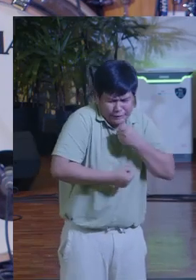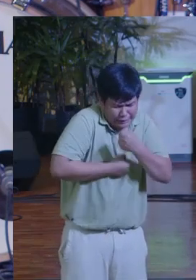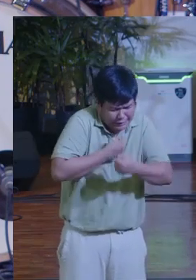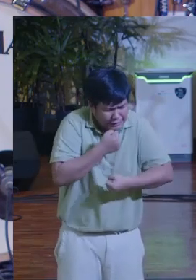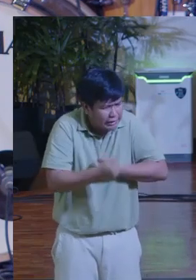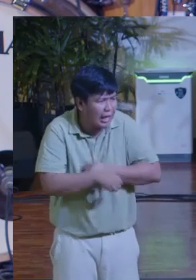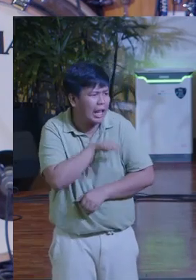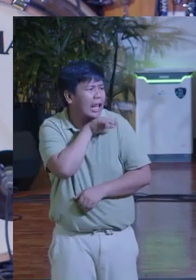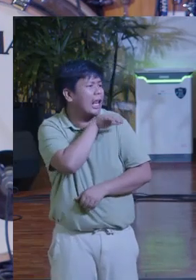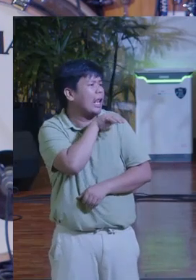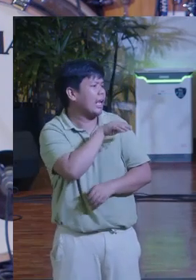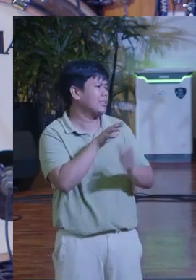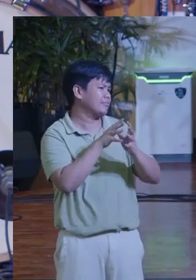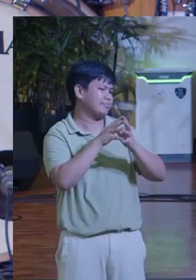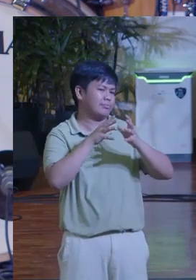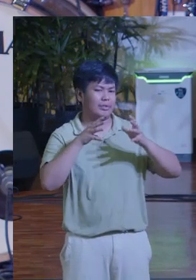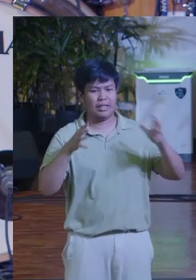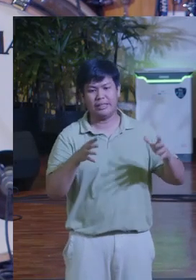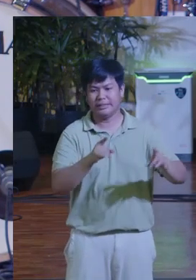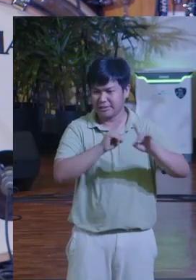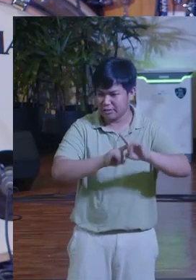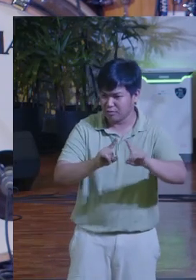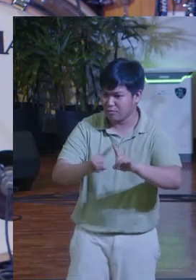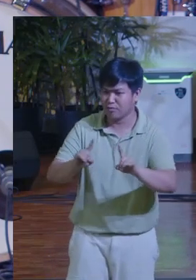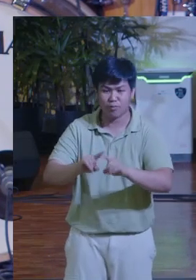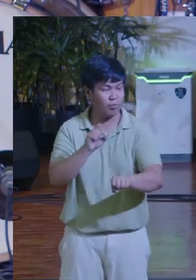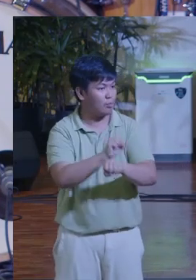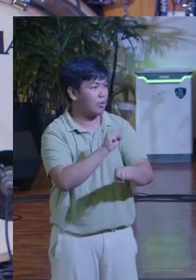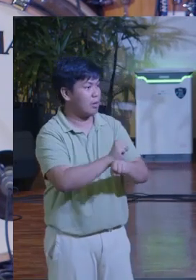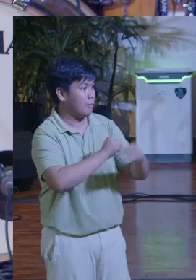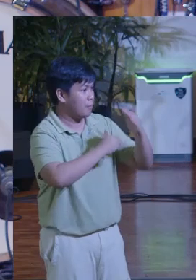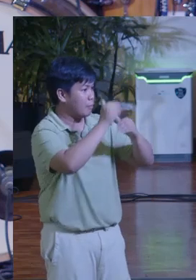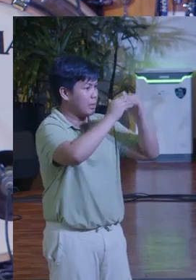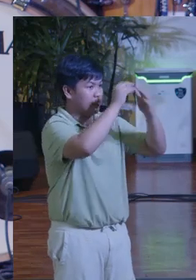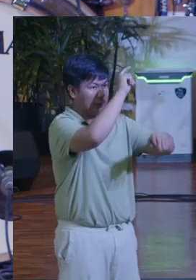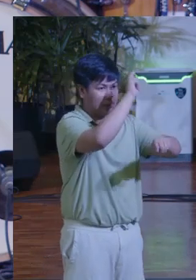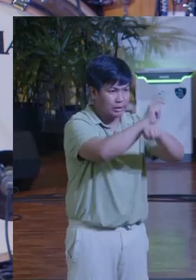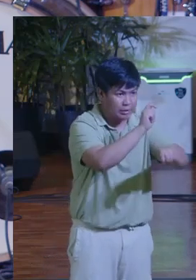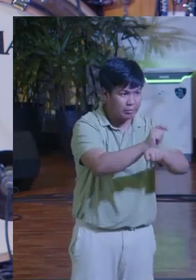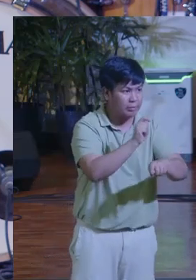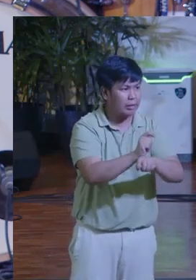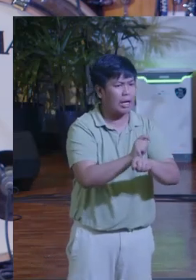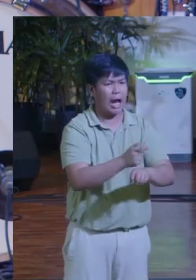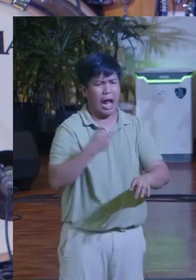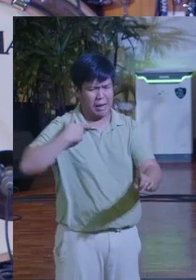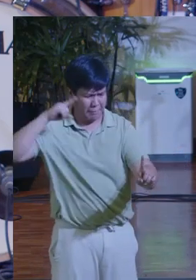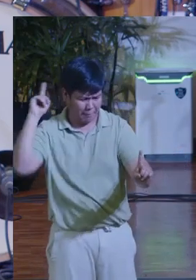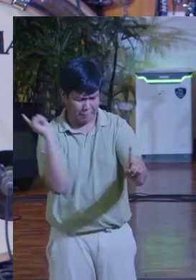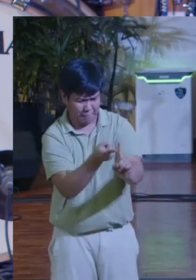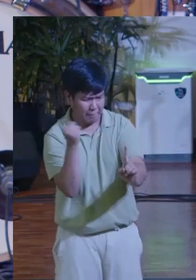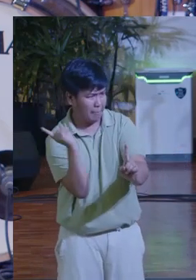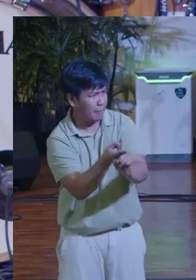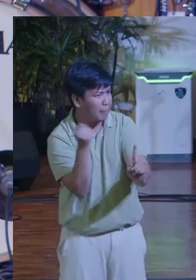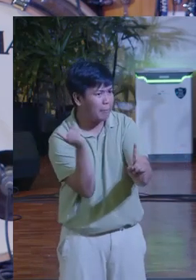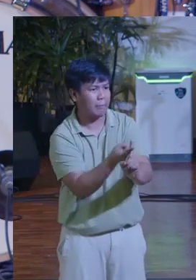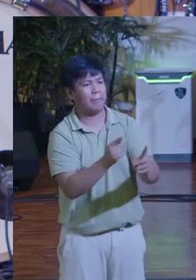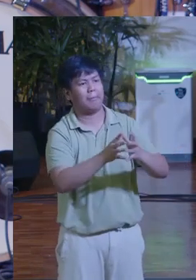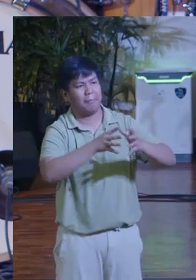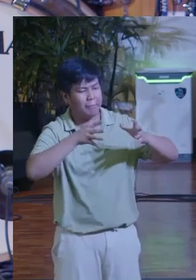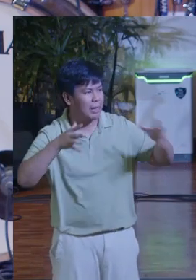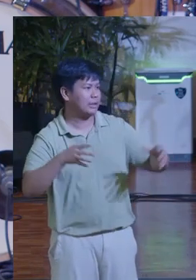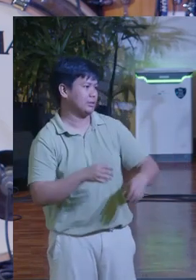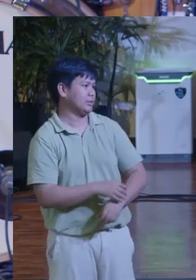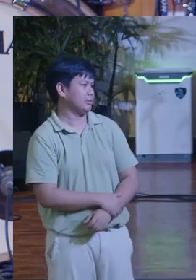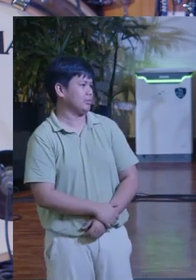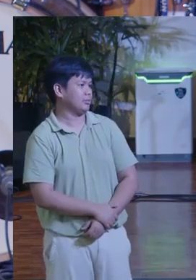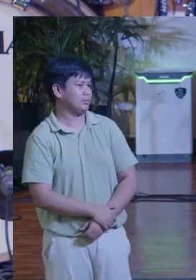and brick and in all kinds of work in the field. In all their work, they ruthlessly made them work as slaves.